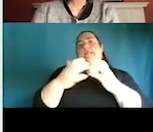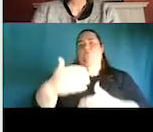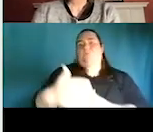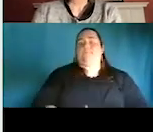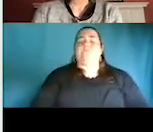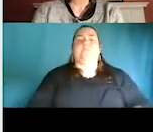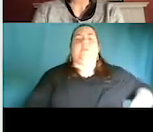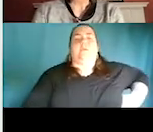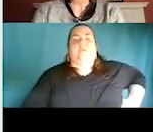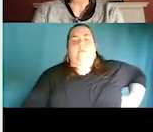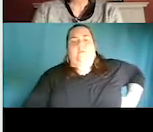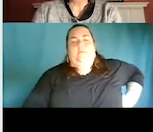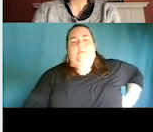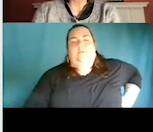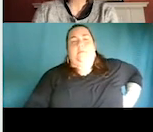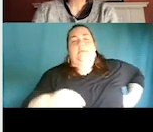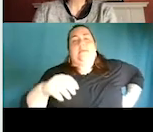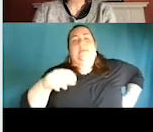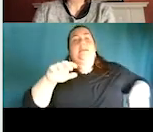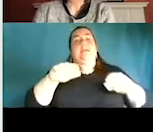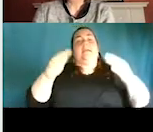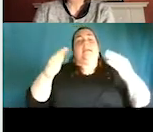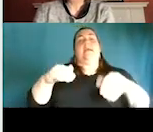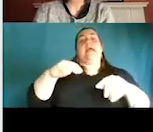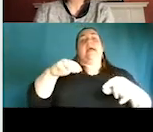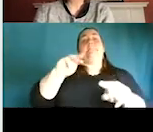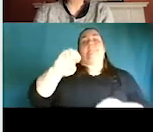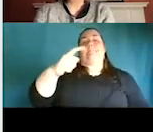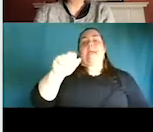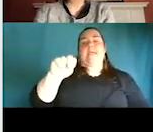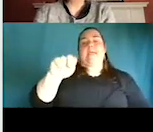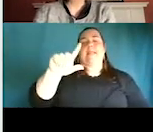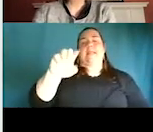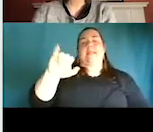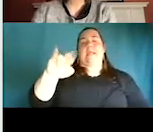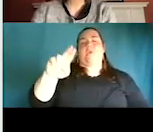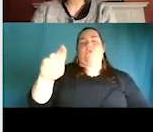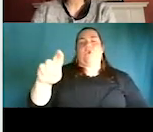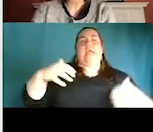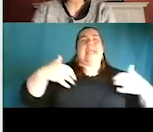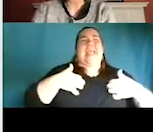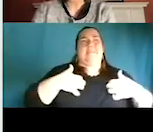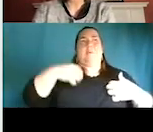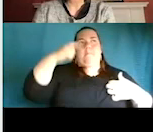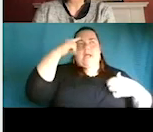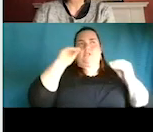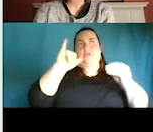Megan Lehrer's 2019 course was Animal Minds, the Neural Basis of Animal Cognition and